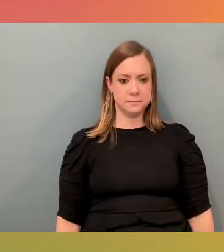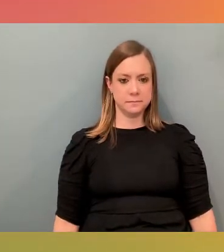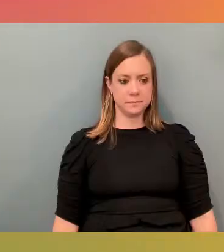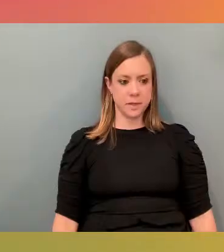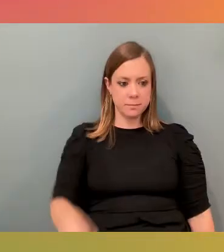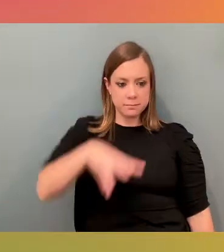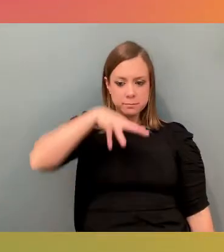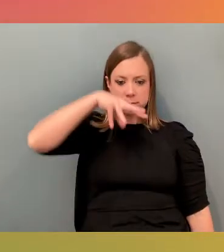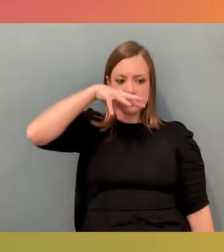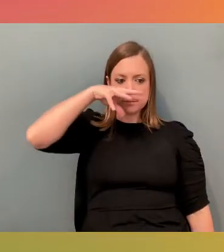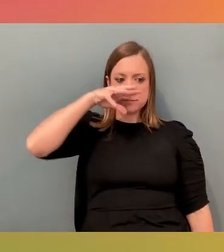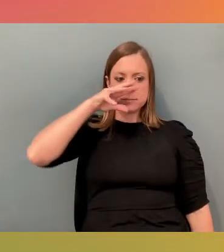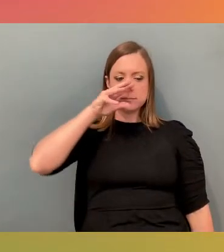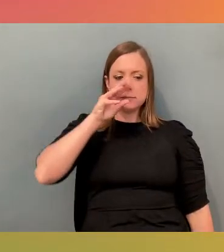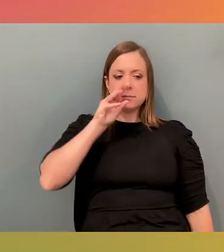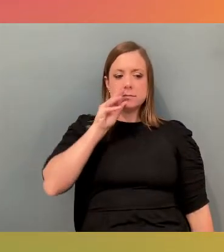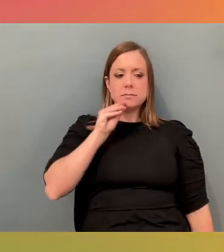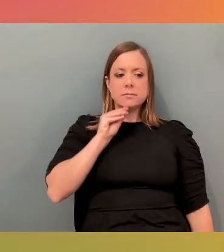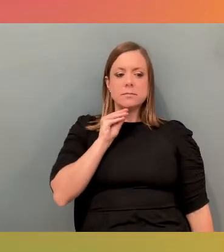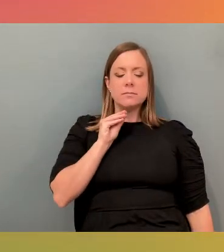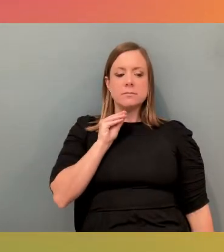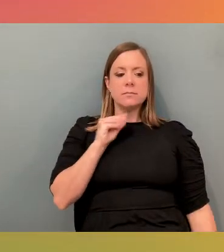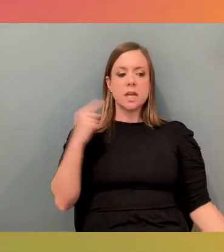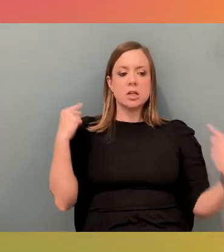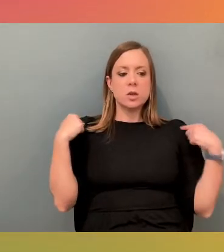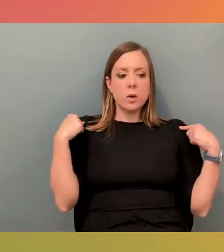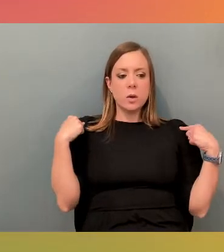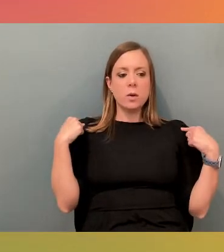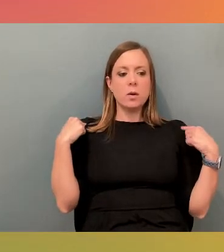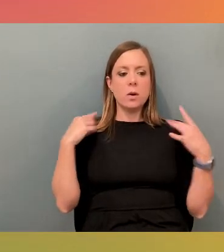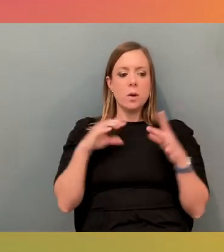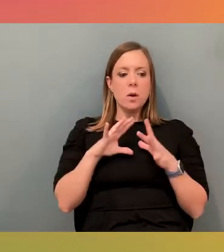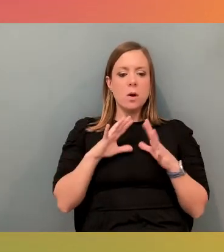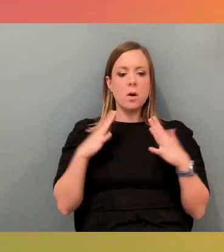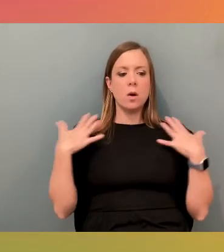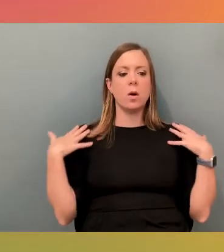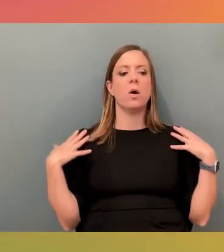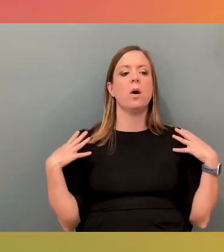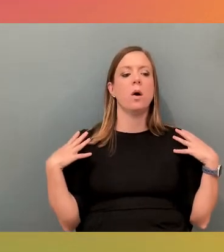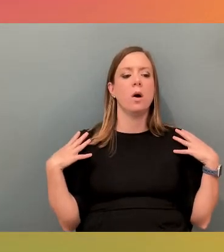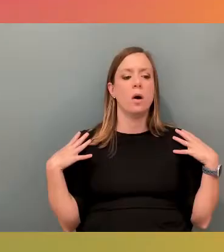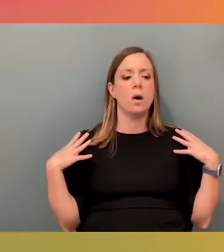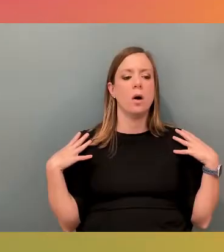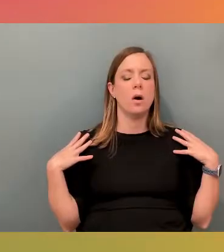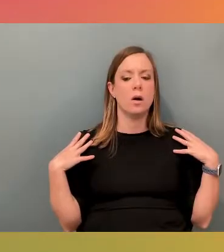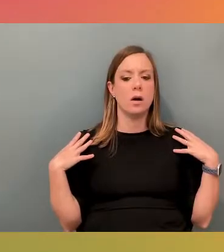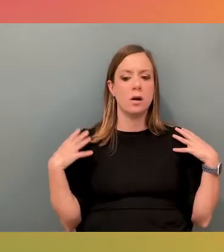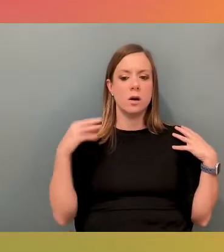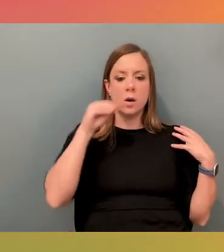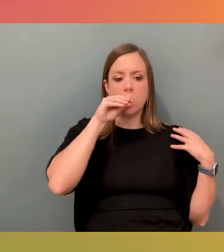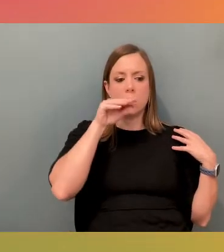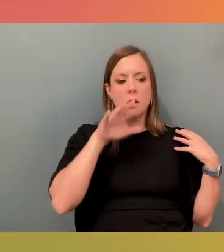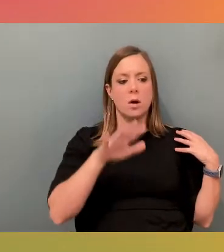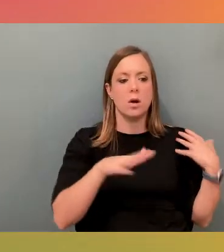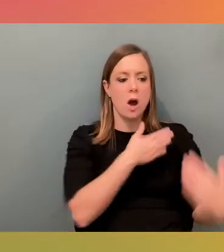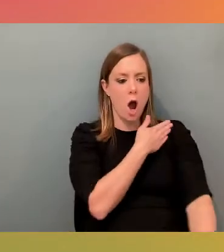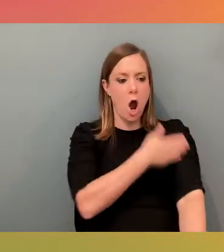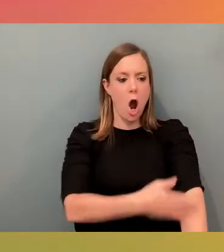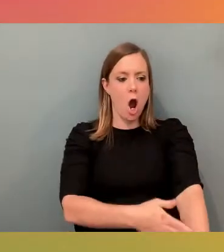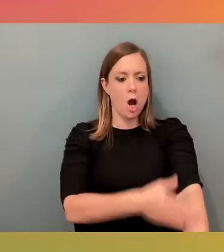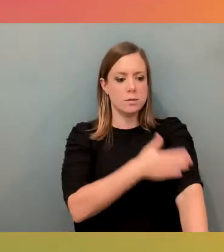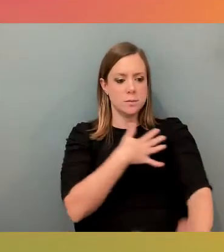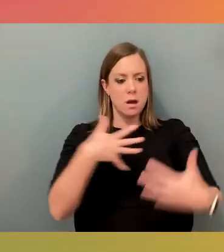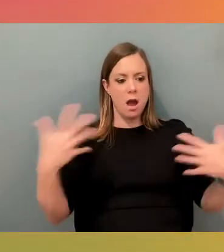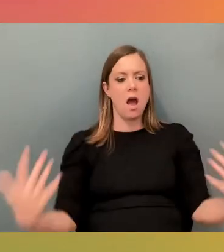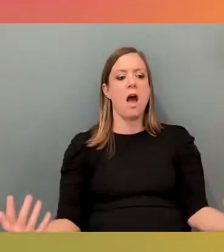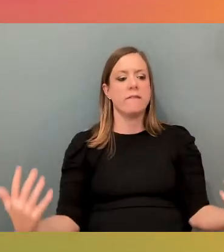Inhale, soften your shoulders, let your arms get heavy, release tension in your elbows, your